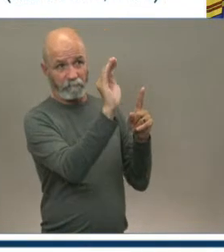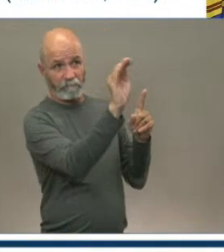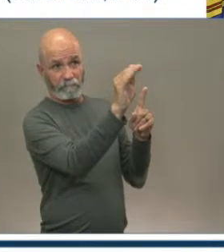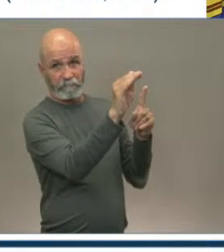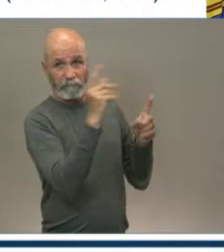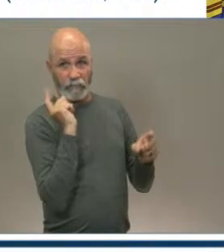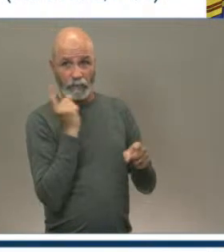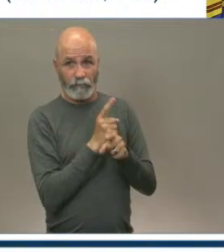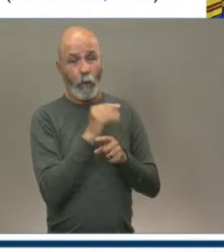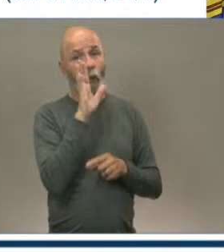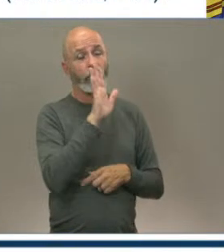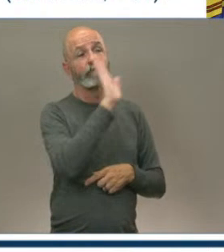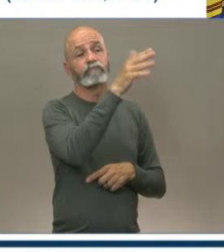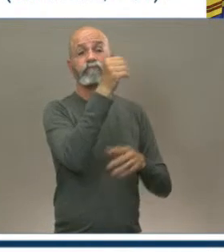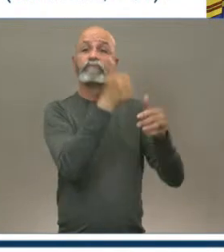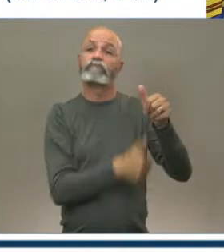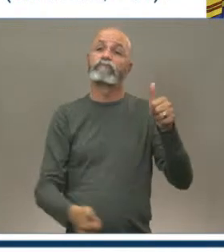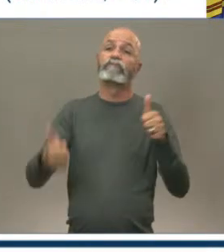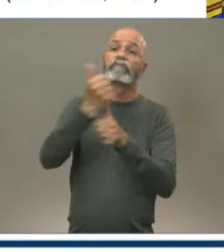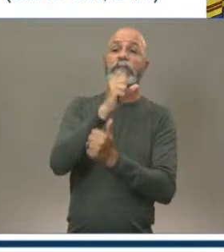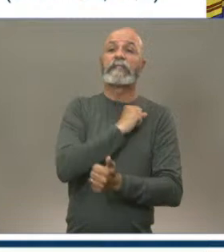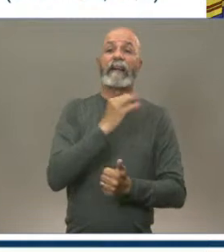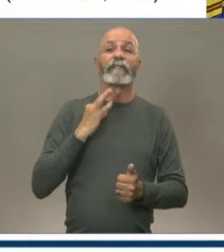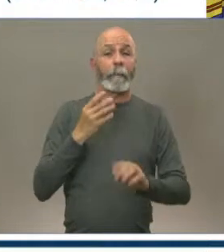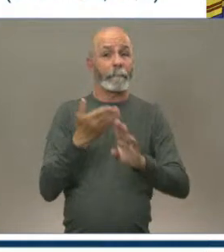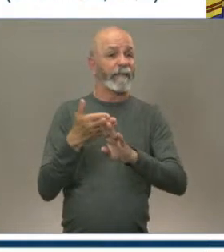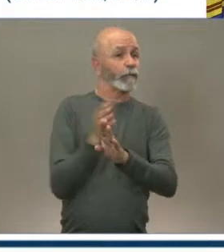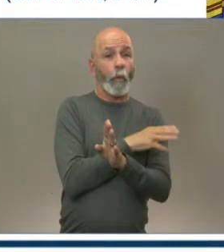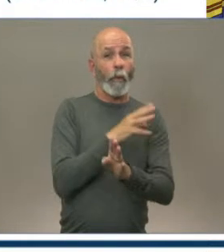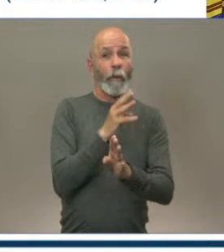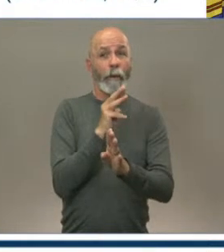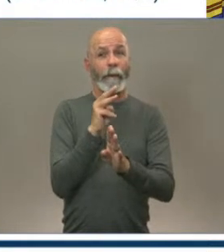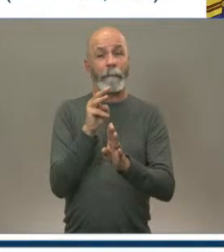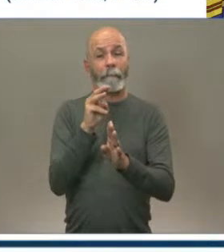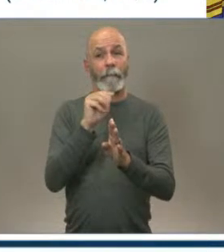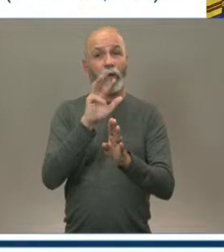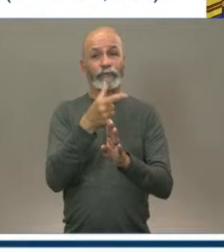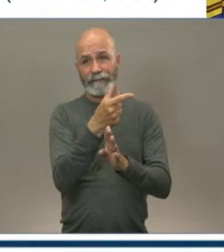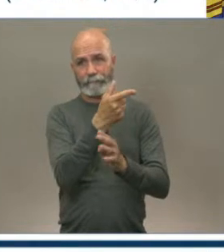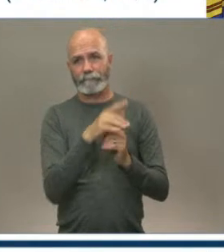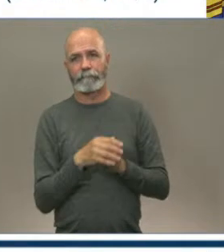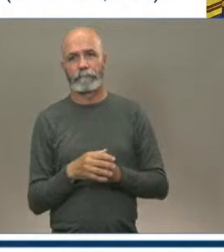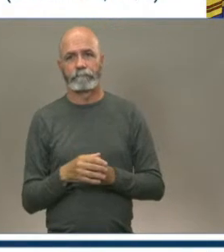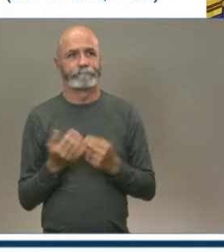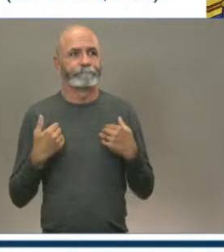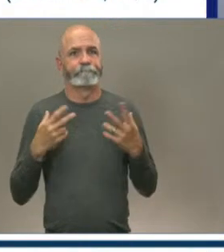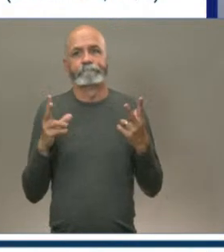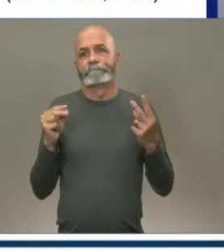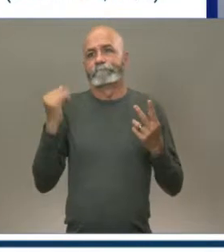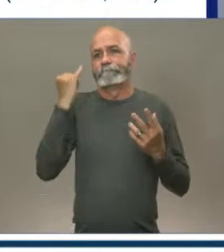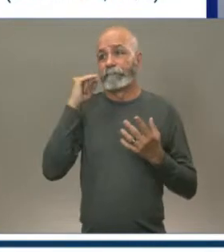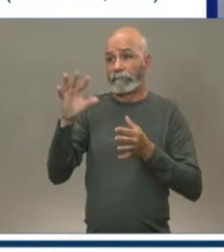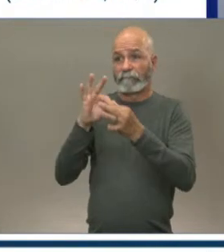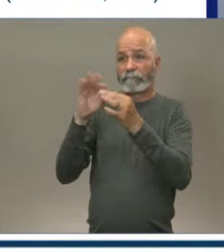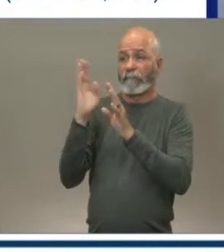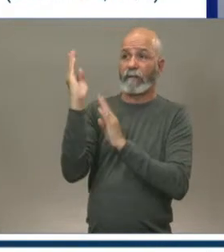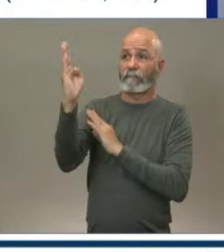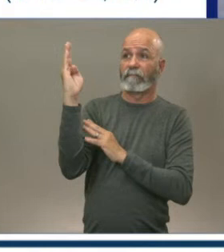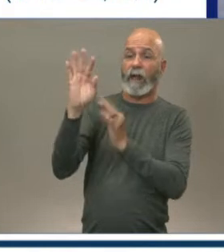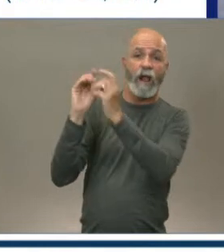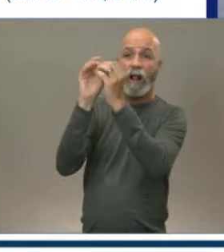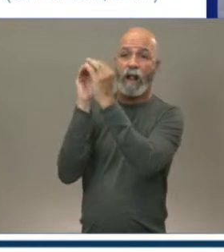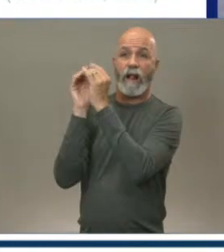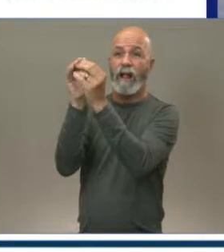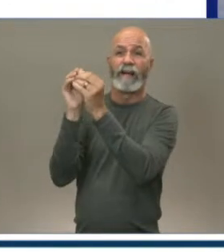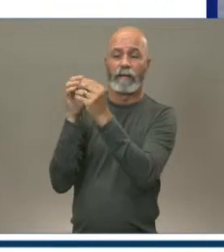Staff before May 4th about this staff member? Well, I don't know what your conversations are. I can just tell you that I've spoken